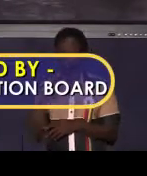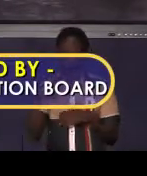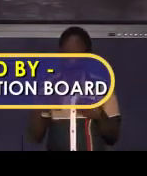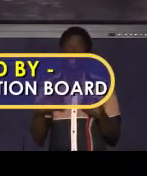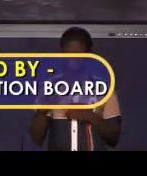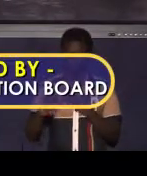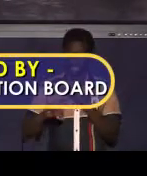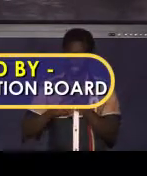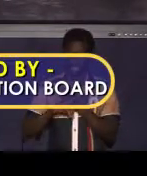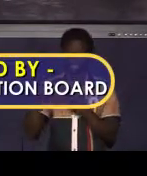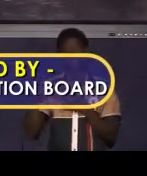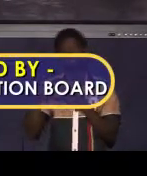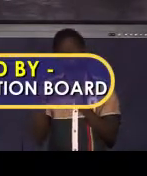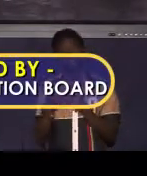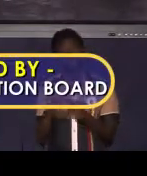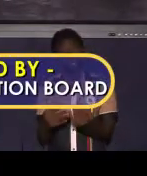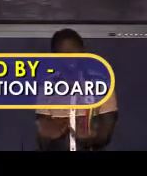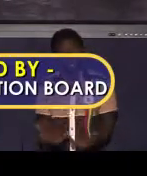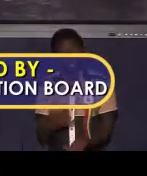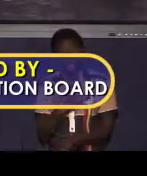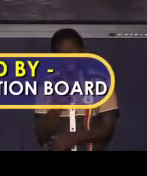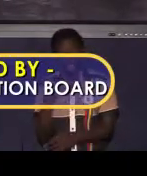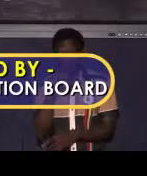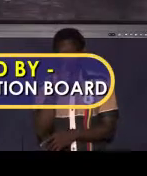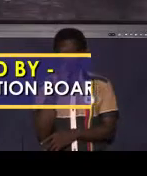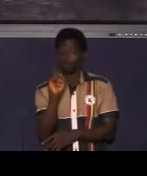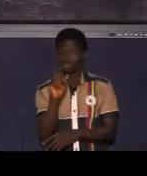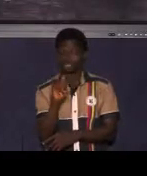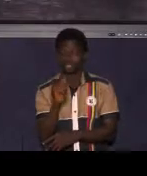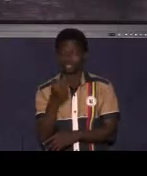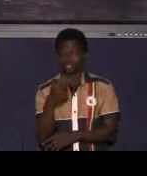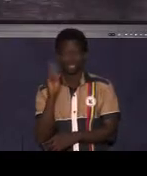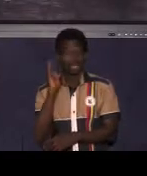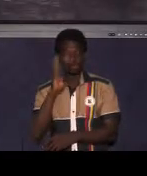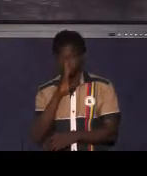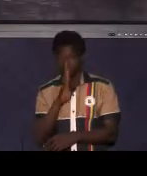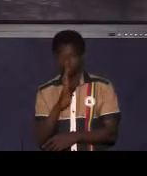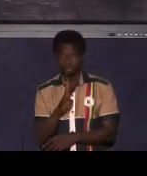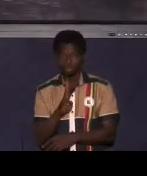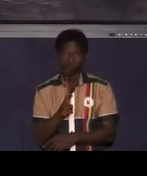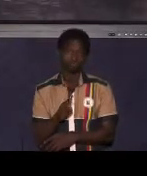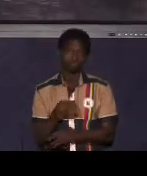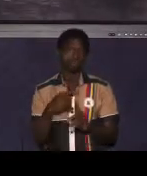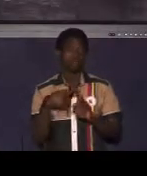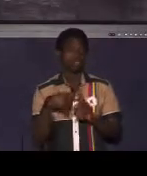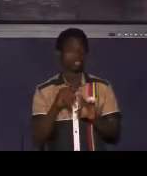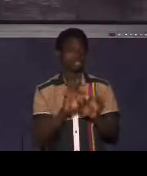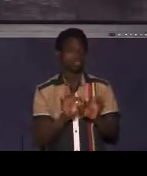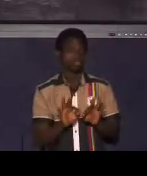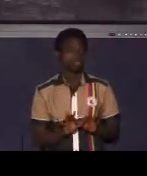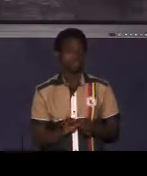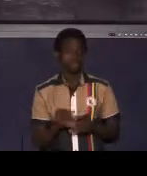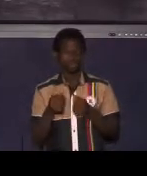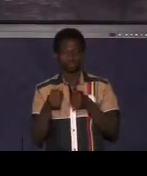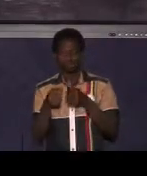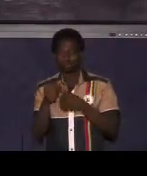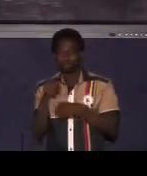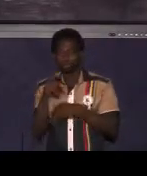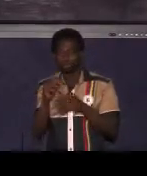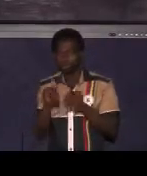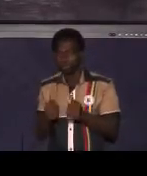and you have the negative statement now, and the question tag will definitely be in the positive